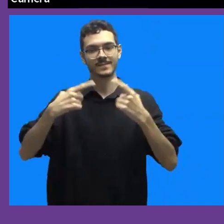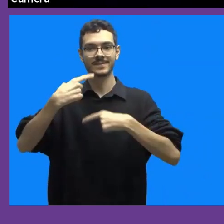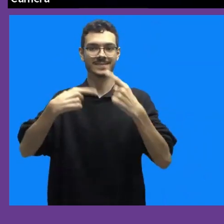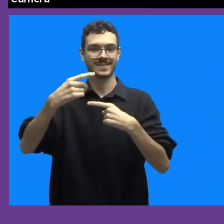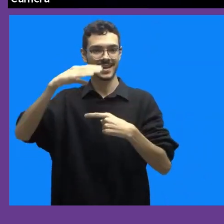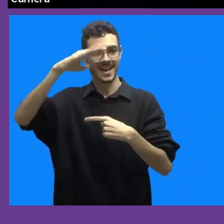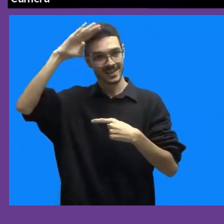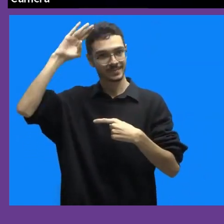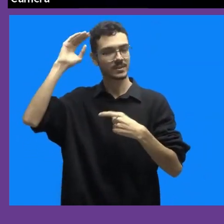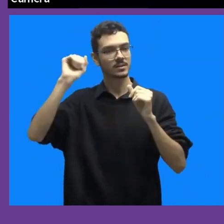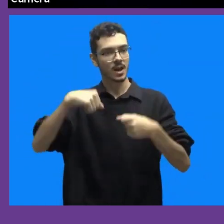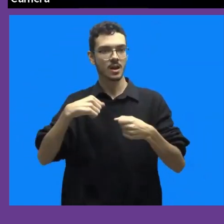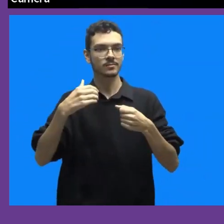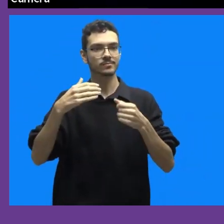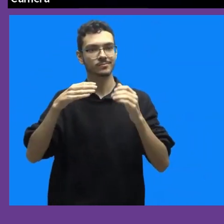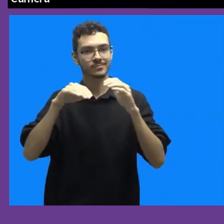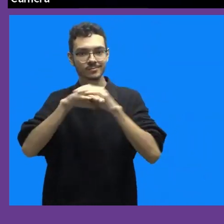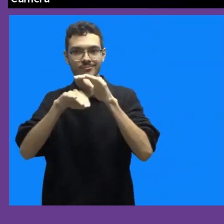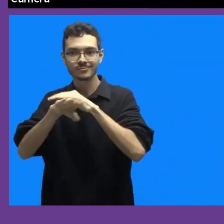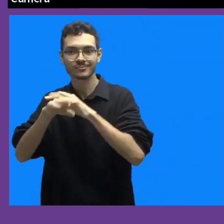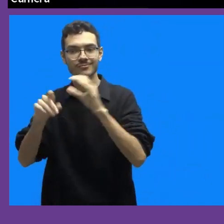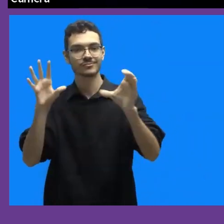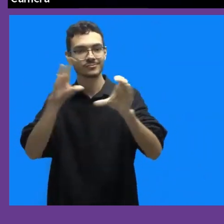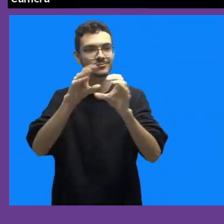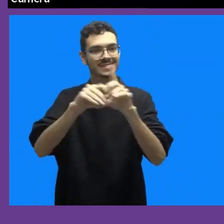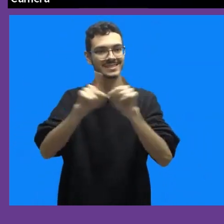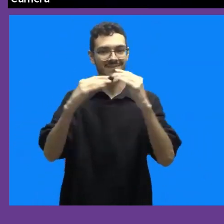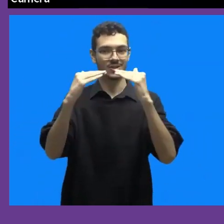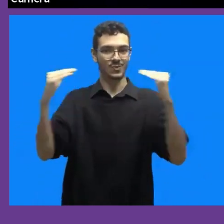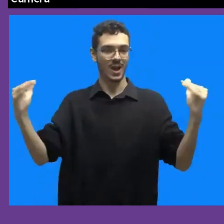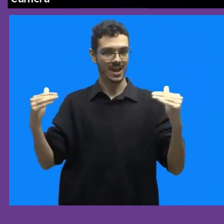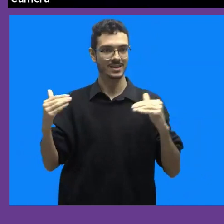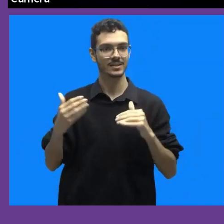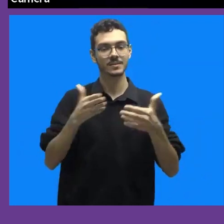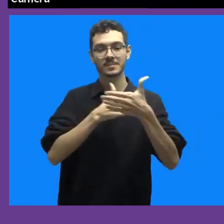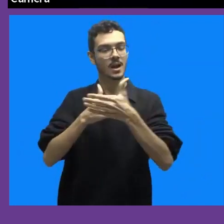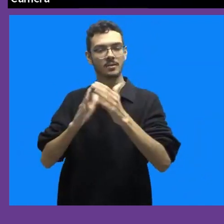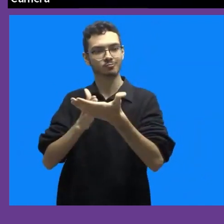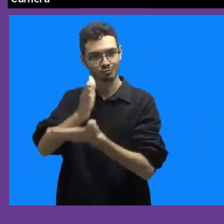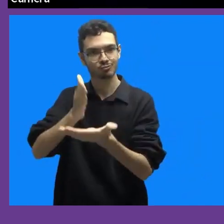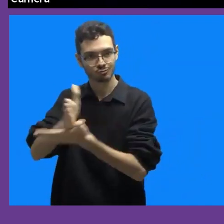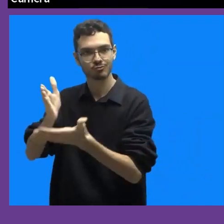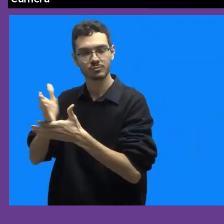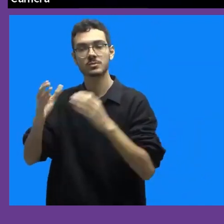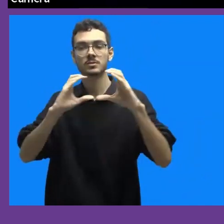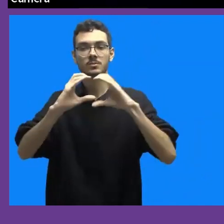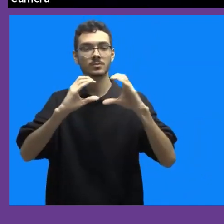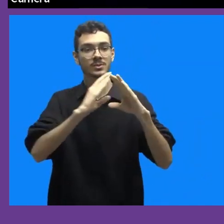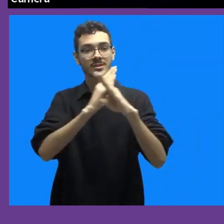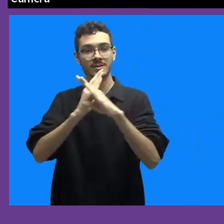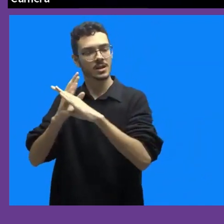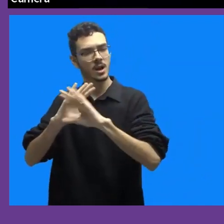Pedro's work demonstrates that technological innovation is not only a tool for today's needs, but a vision for what